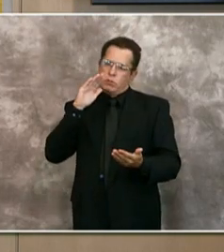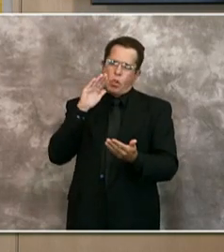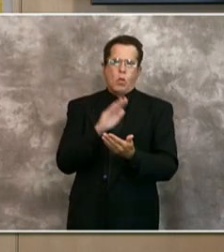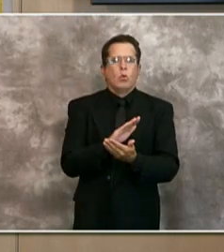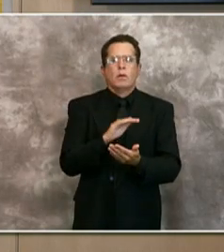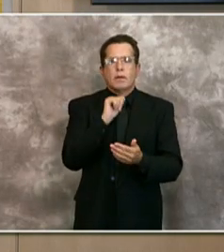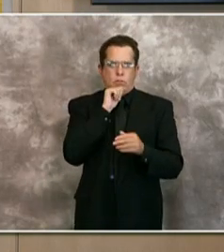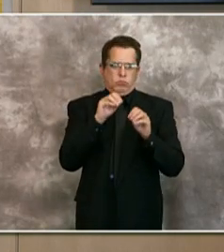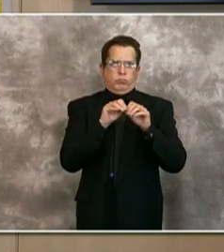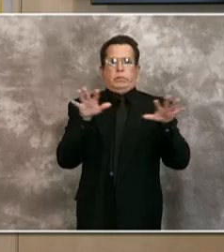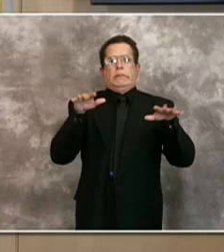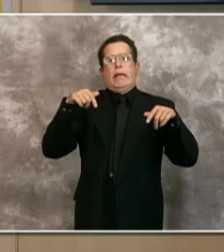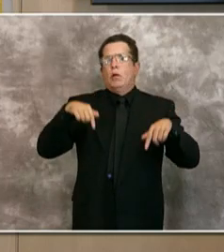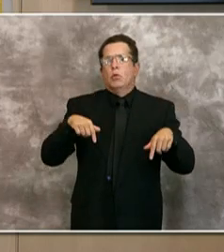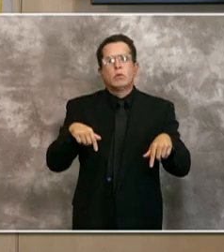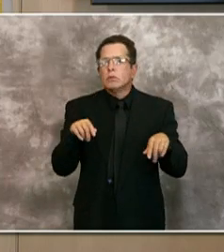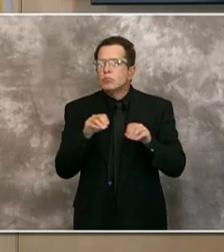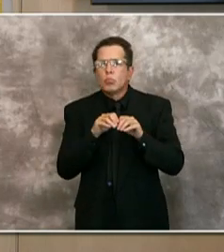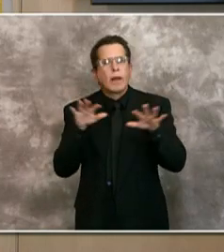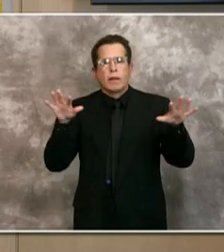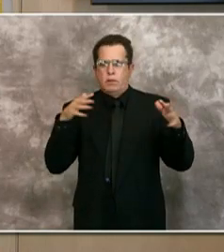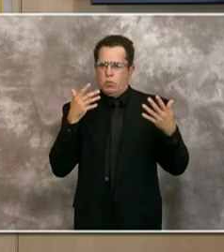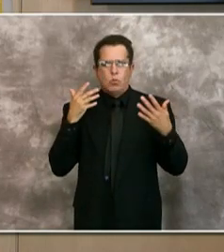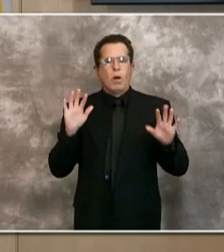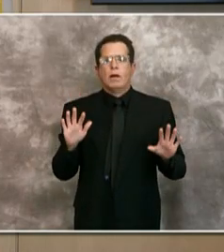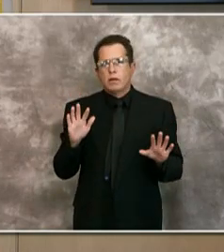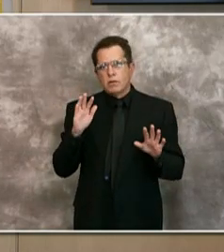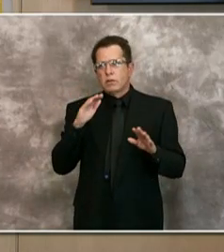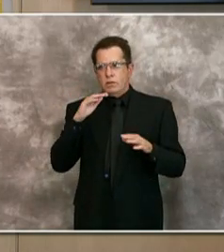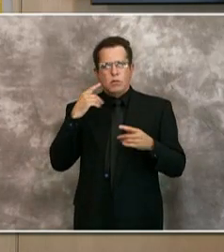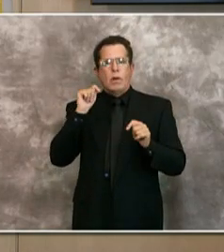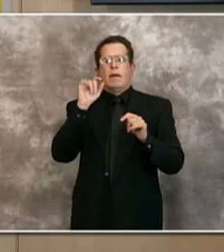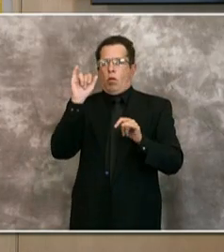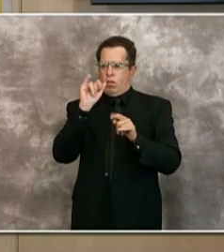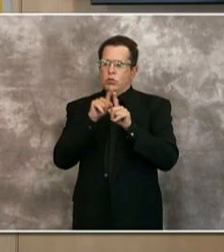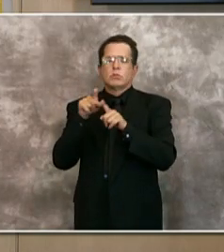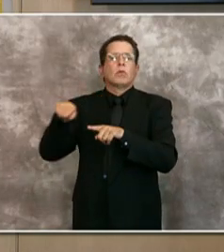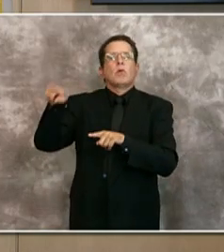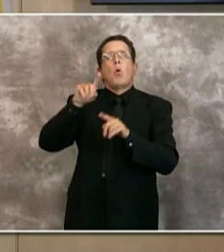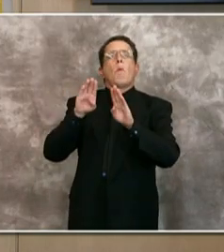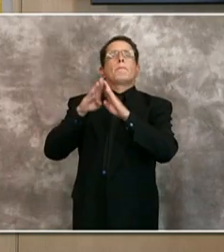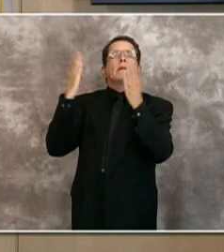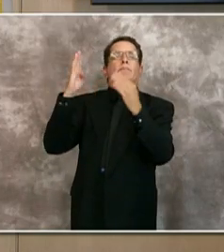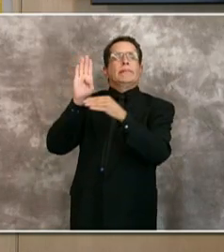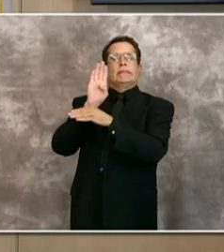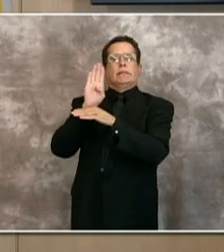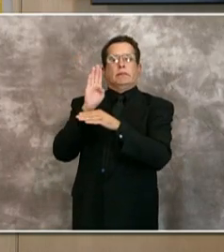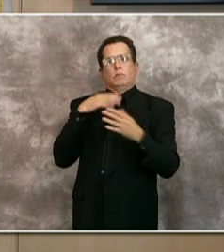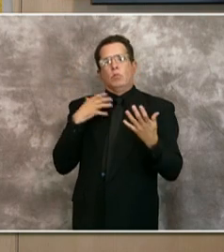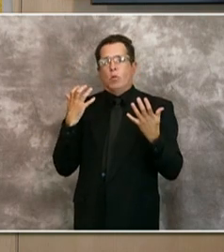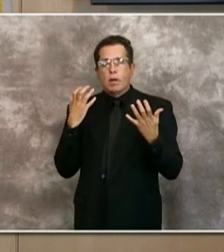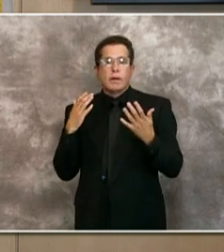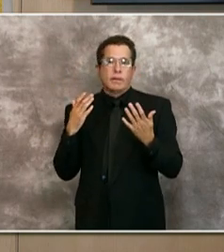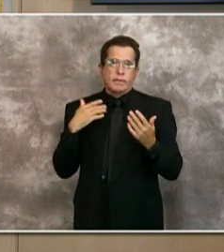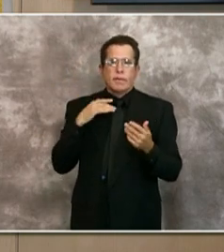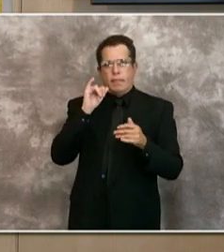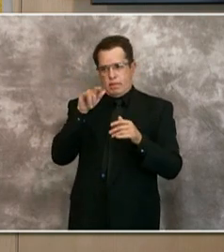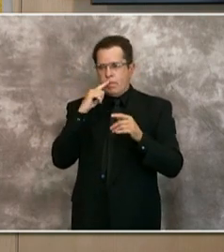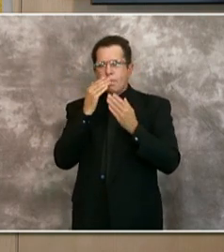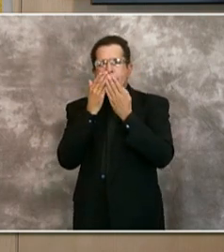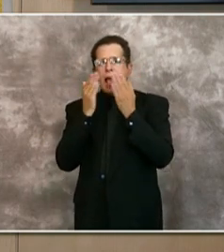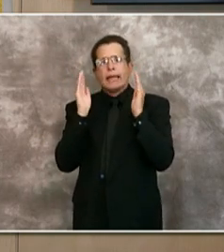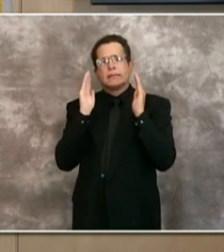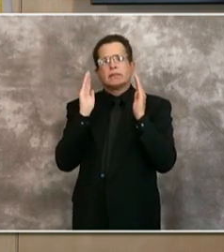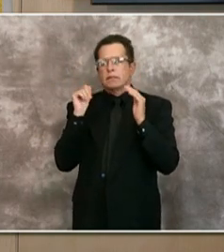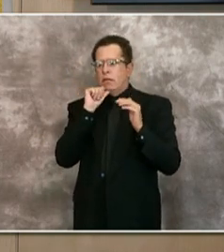the transmission, to slow the spread, out of a desire to facilitate our reopening. The U.S. Surgeon General recently commented that masks don't